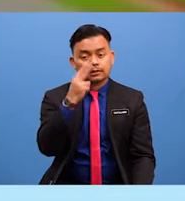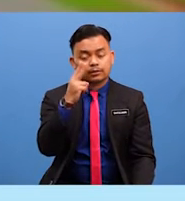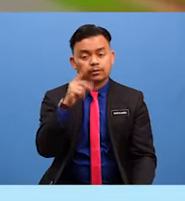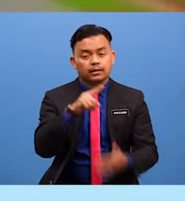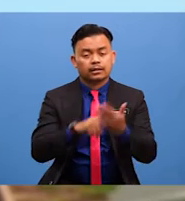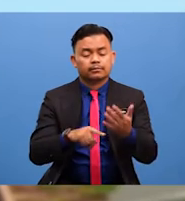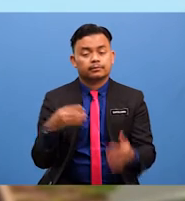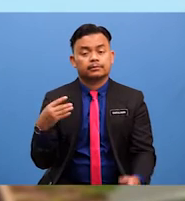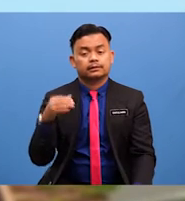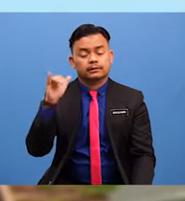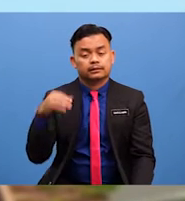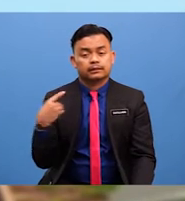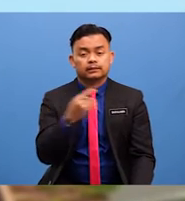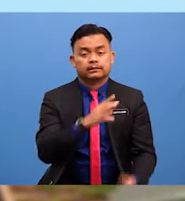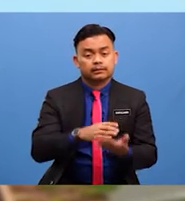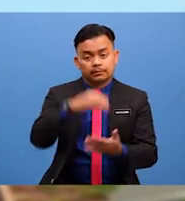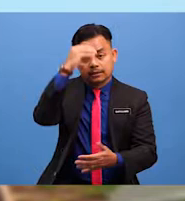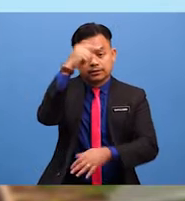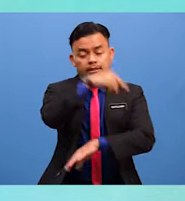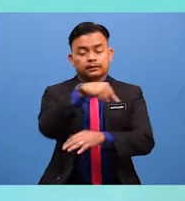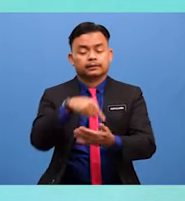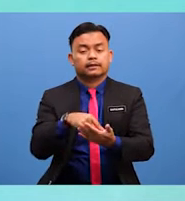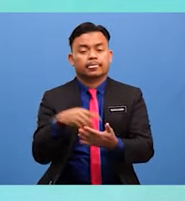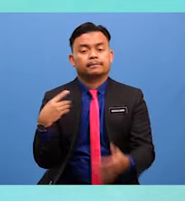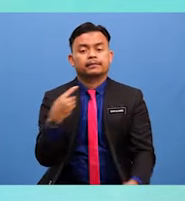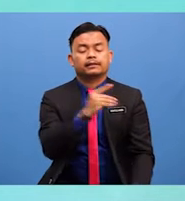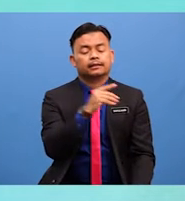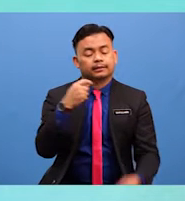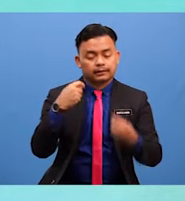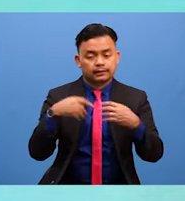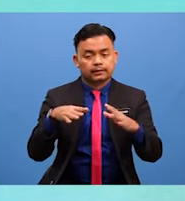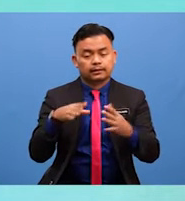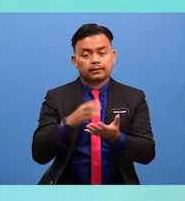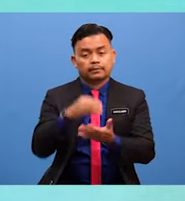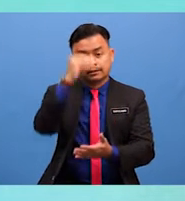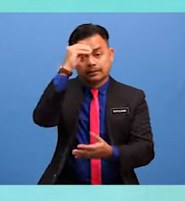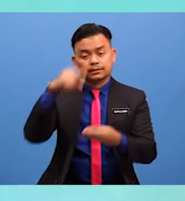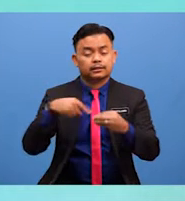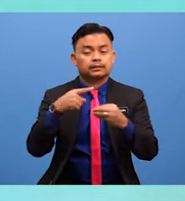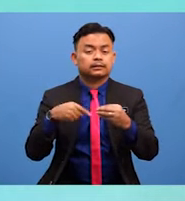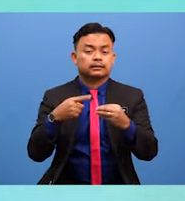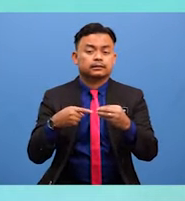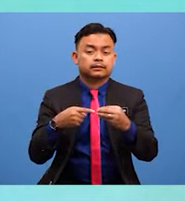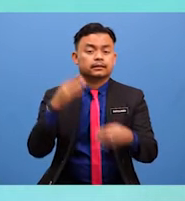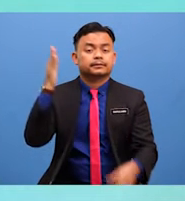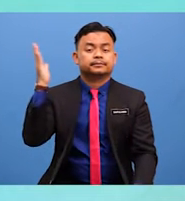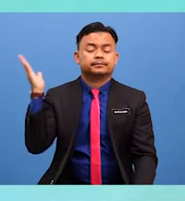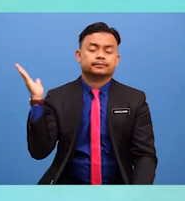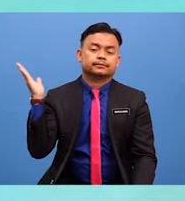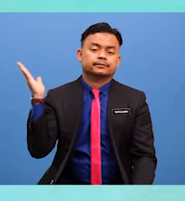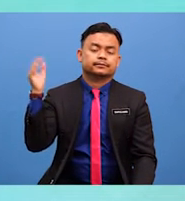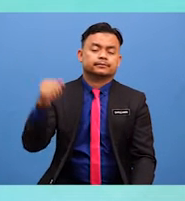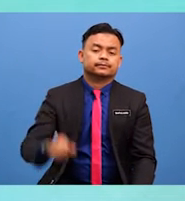today. You have learned about the simple present tense, read about technologies